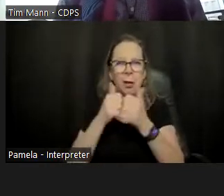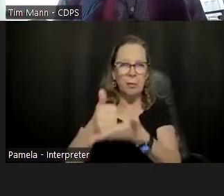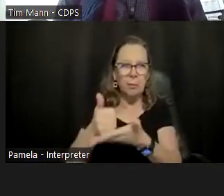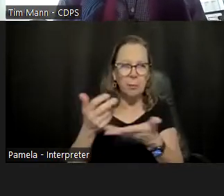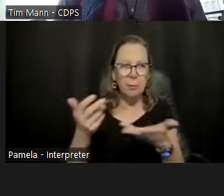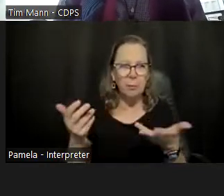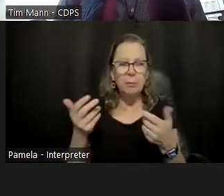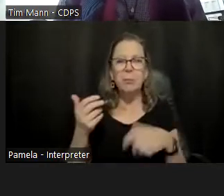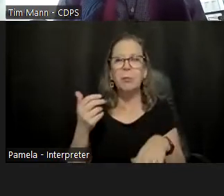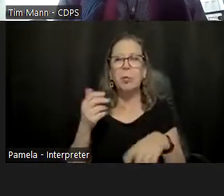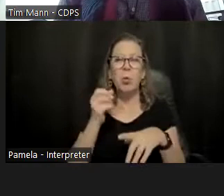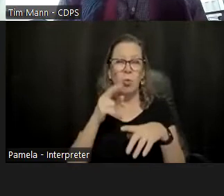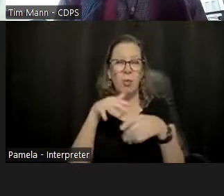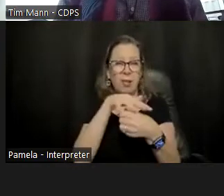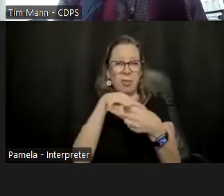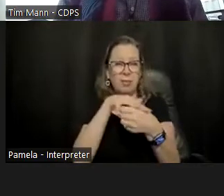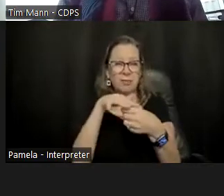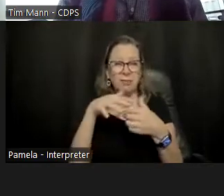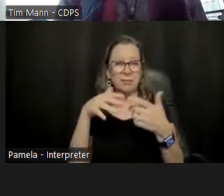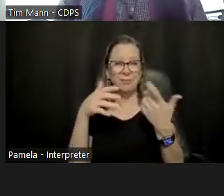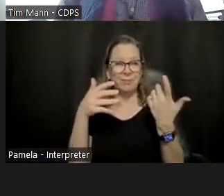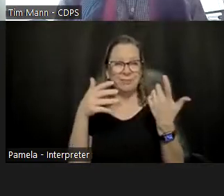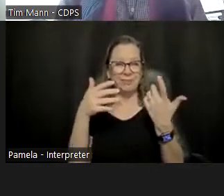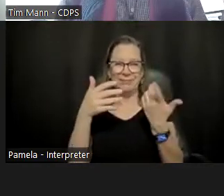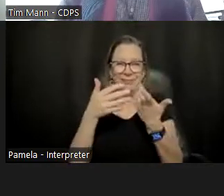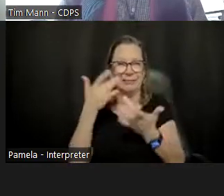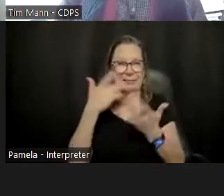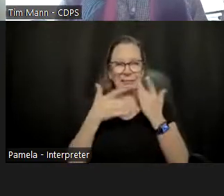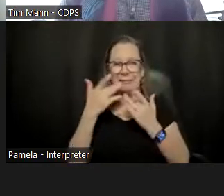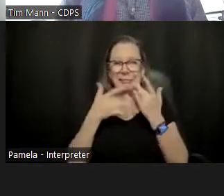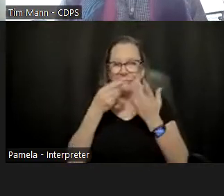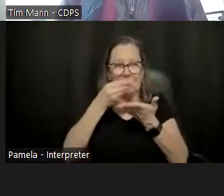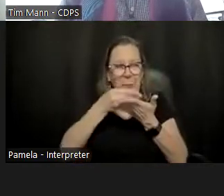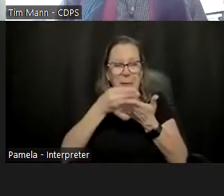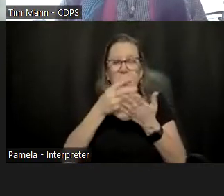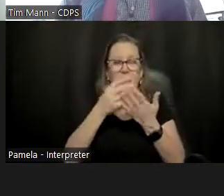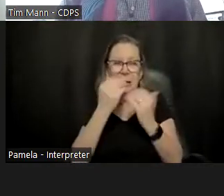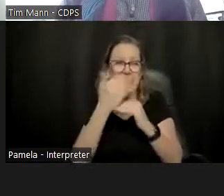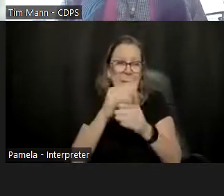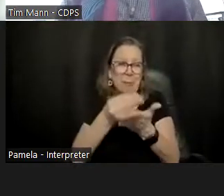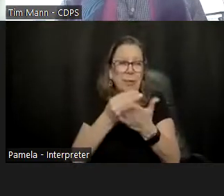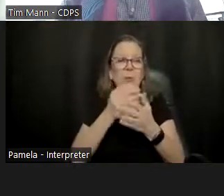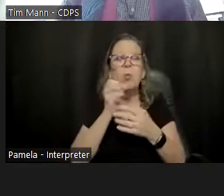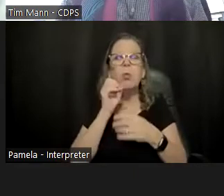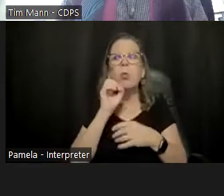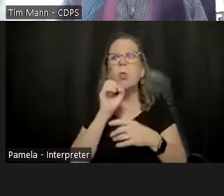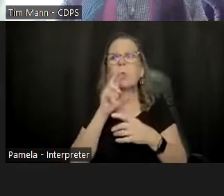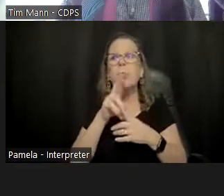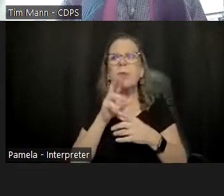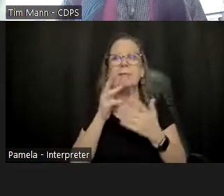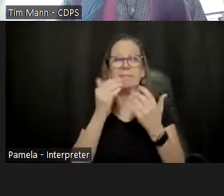have low funding, have limited funding, or even only have